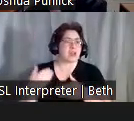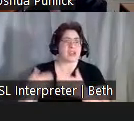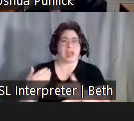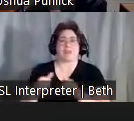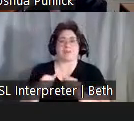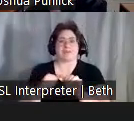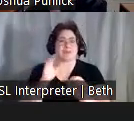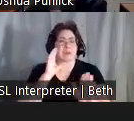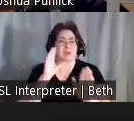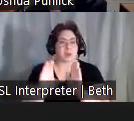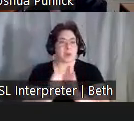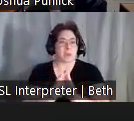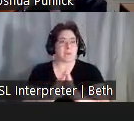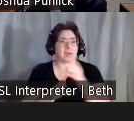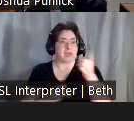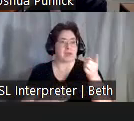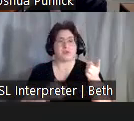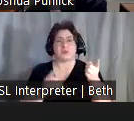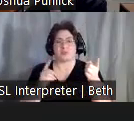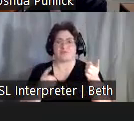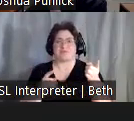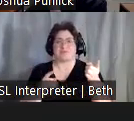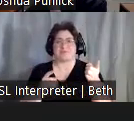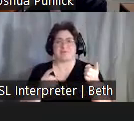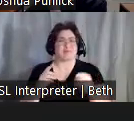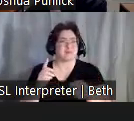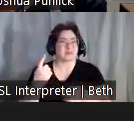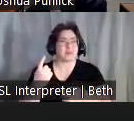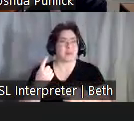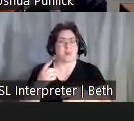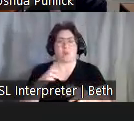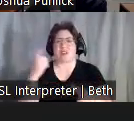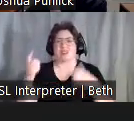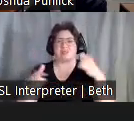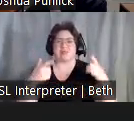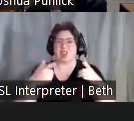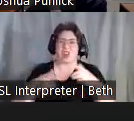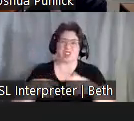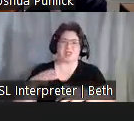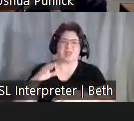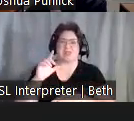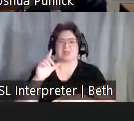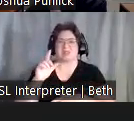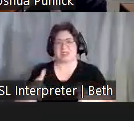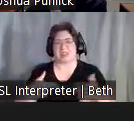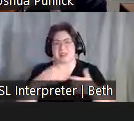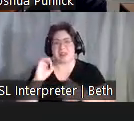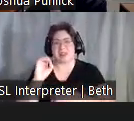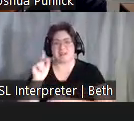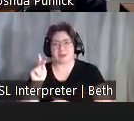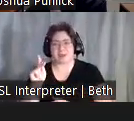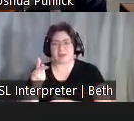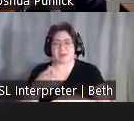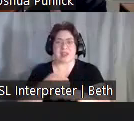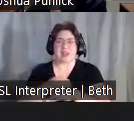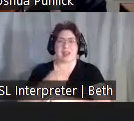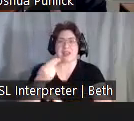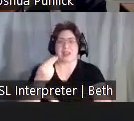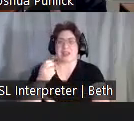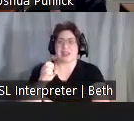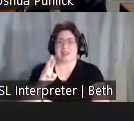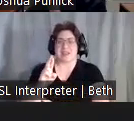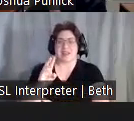of one of those larger live oaks, and this is after girdling and hack and